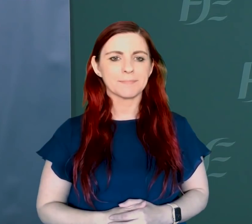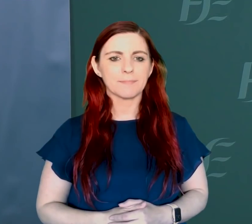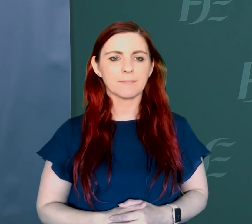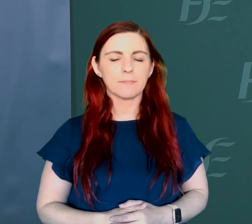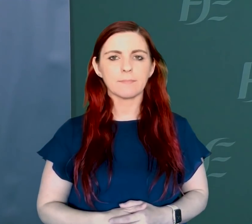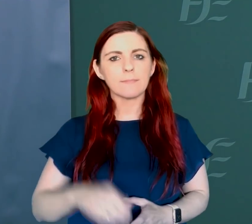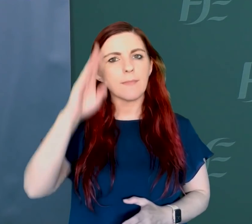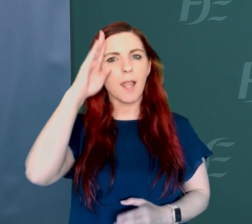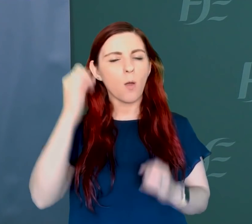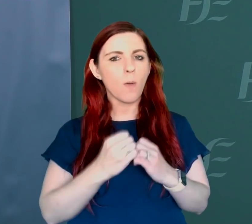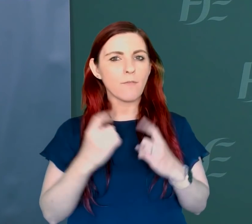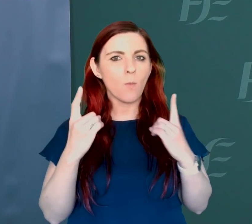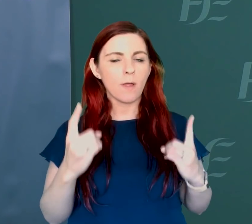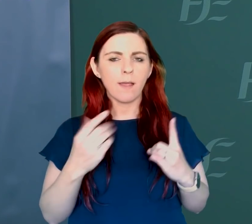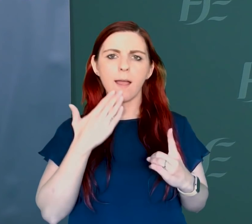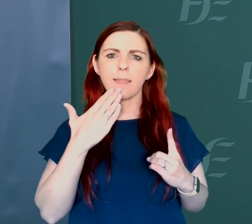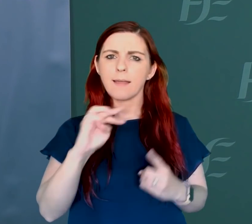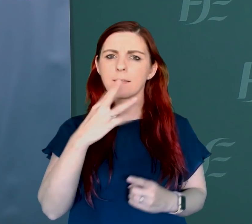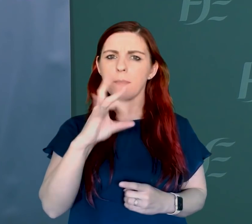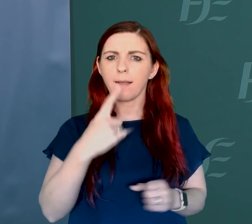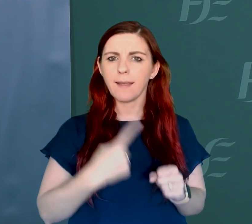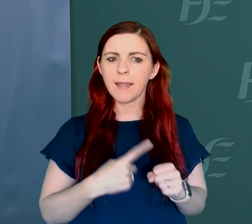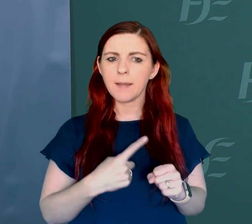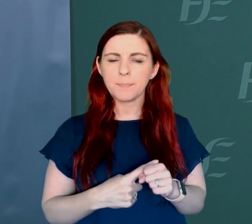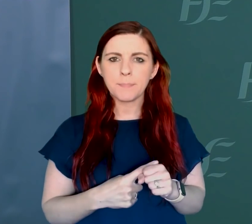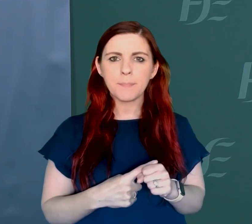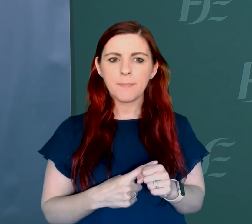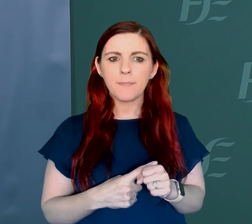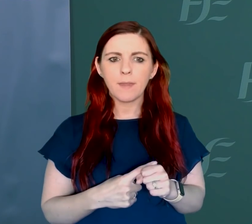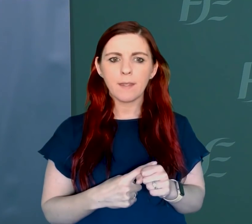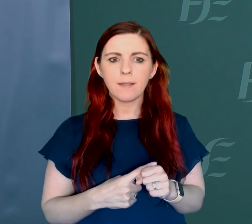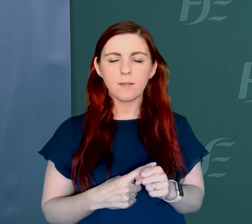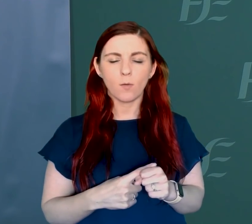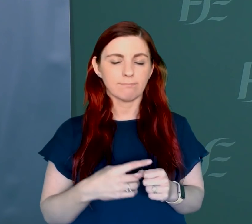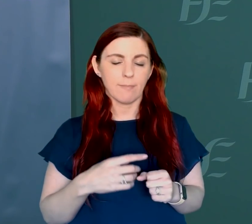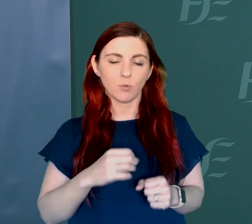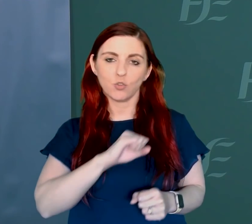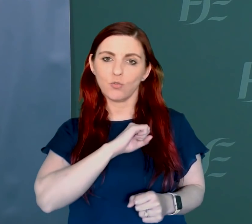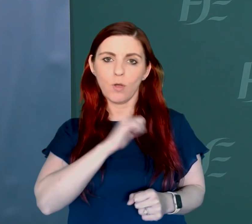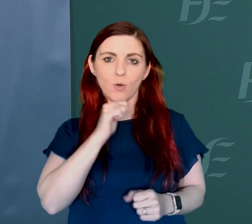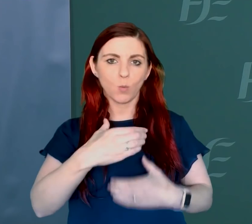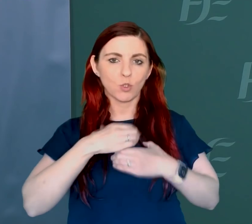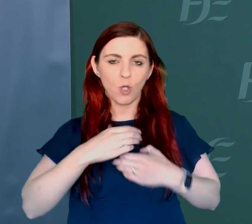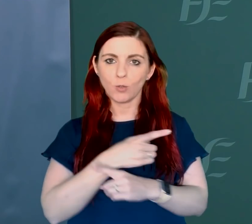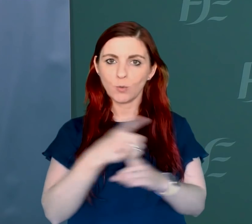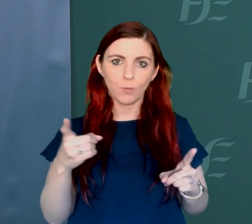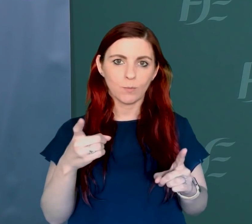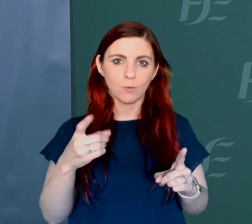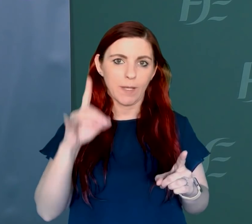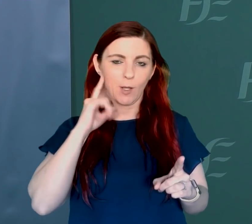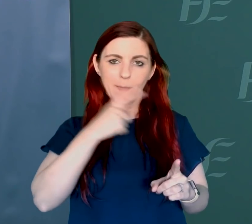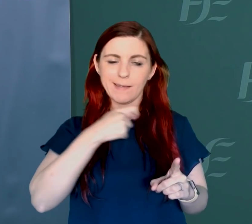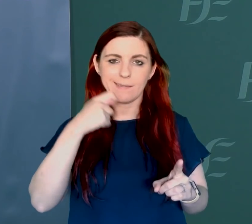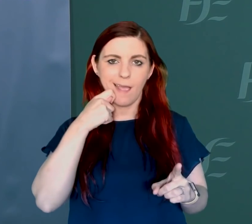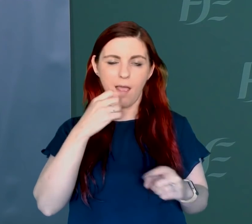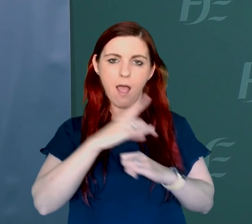Good afternoon, everybody, and thank you, Mark, again. It won't come as any surprise to all of you to hear me say that the situation in our hospitals